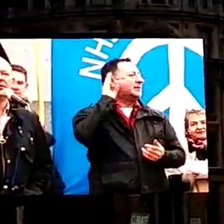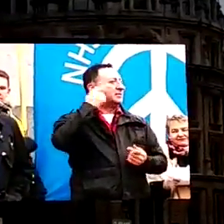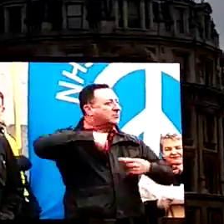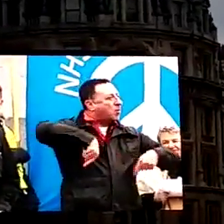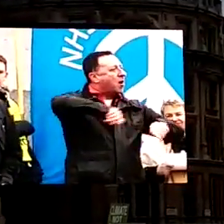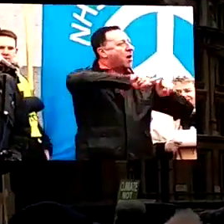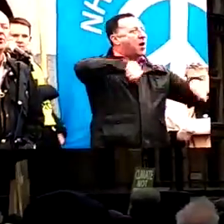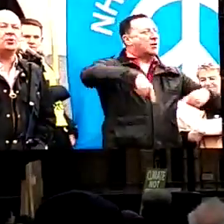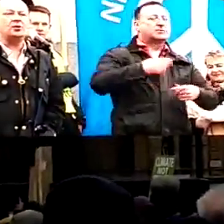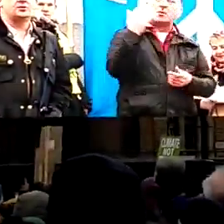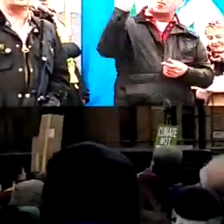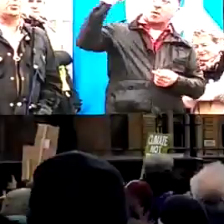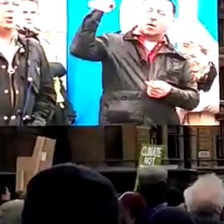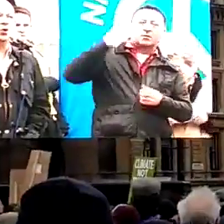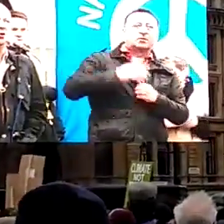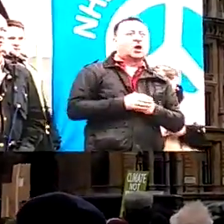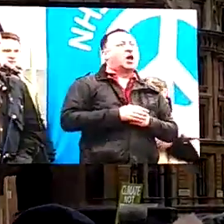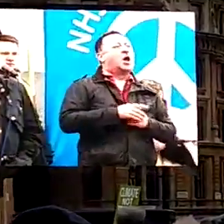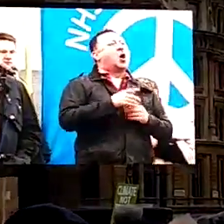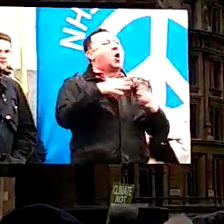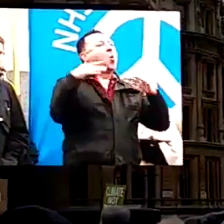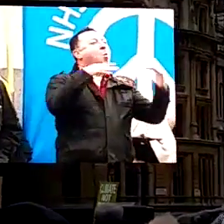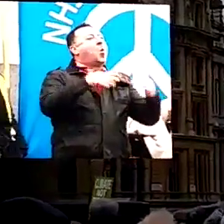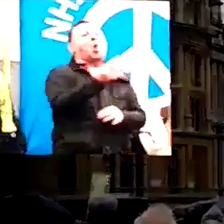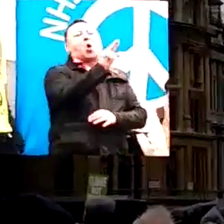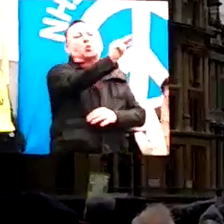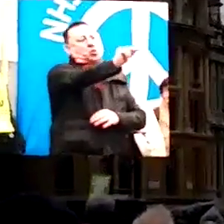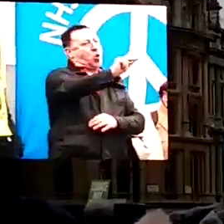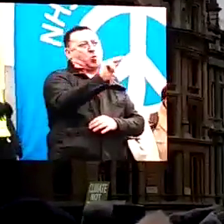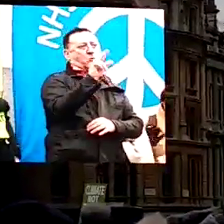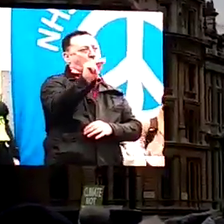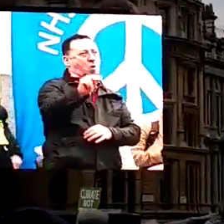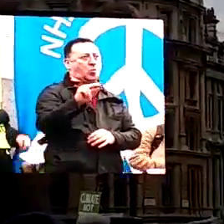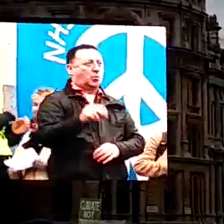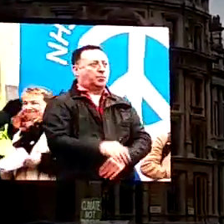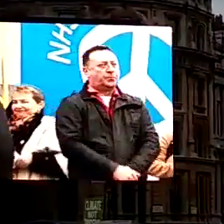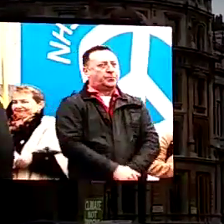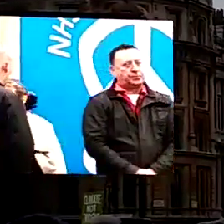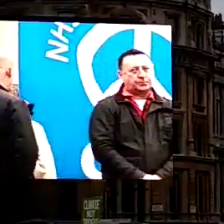say. No to war. No to war.